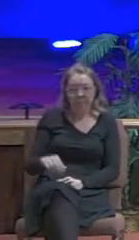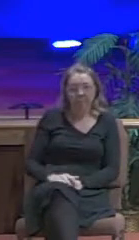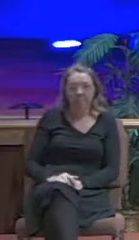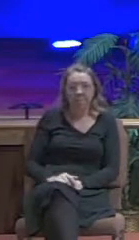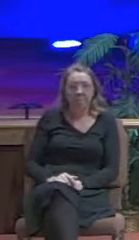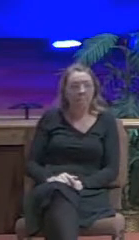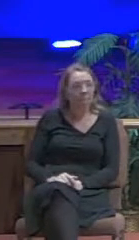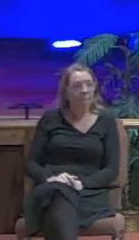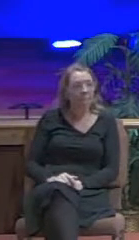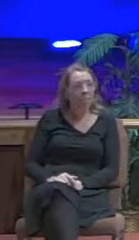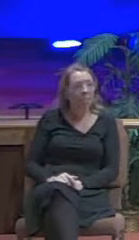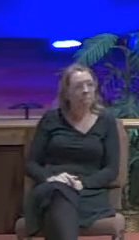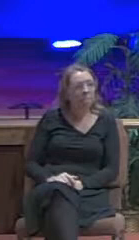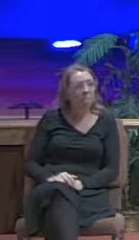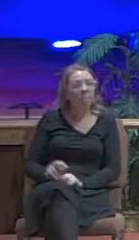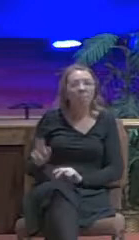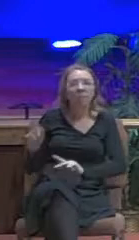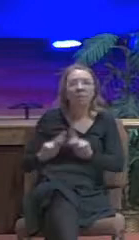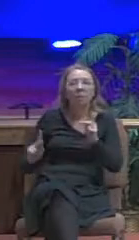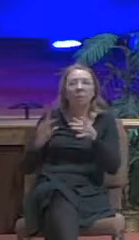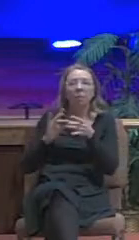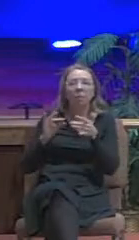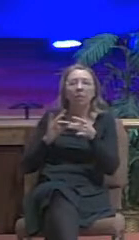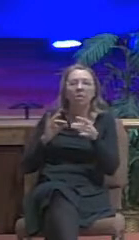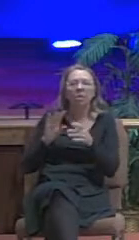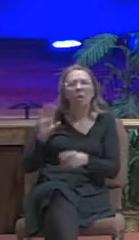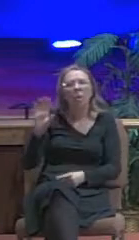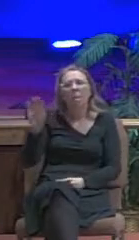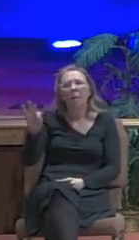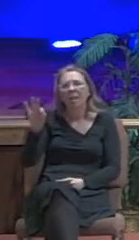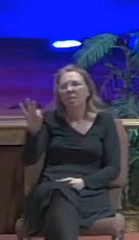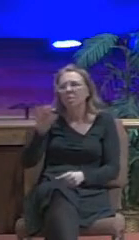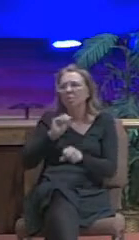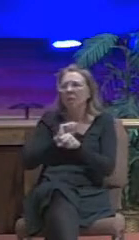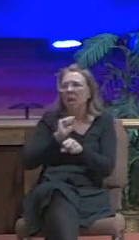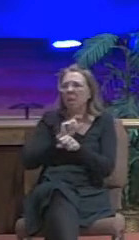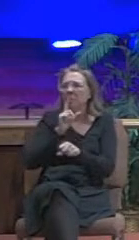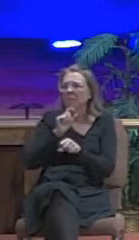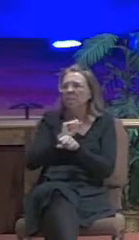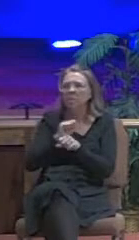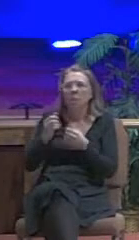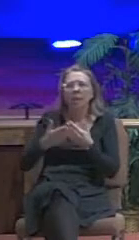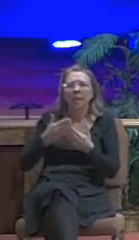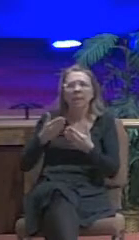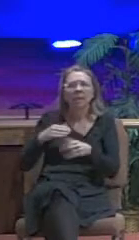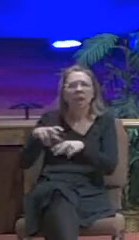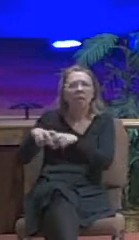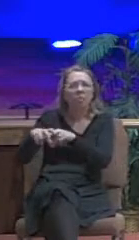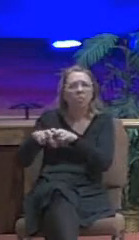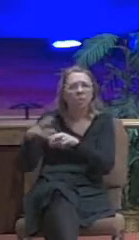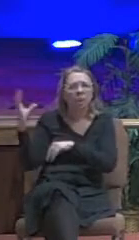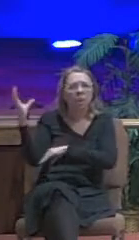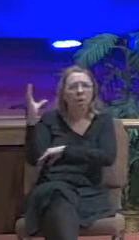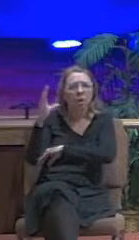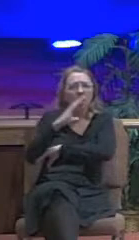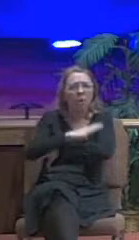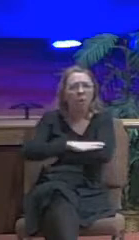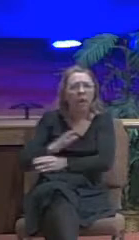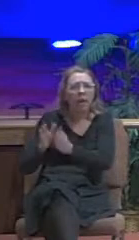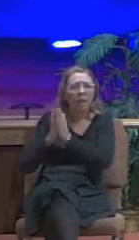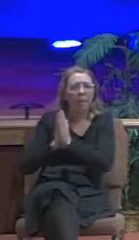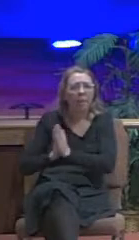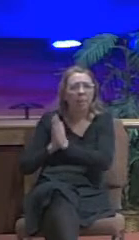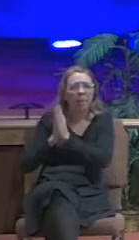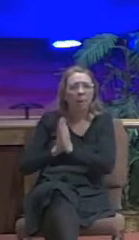People say, Pastor, you have the easiest job. I would love your job. You sit in your office and pray all day and worship, sing hymns,